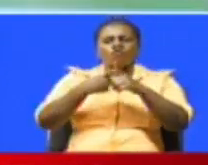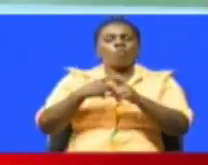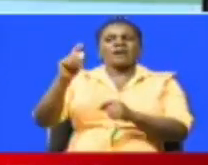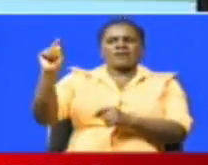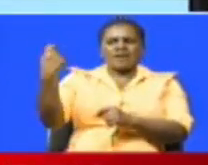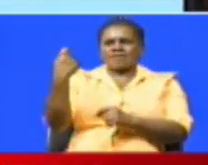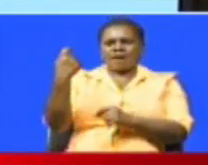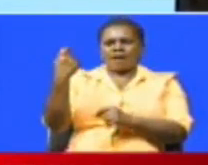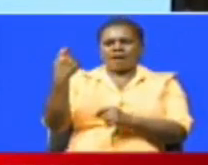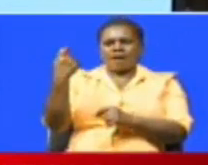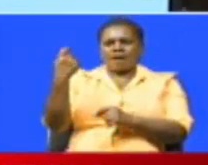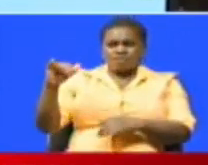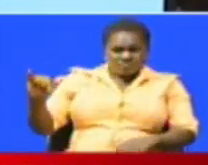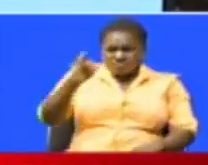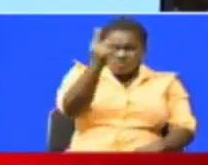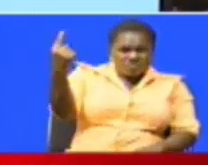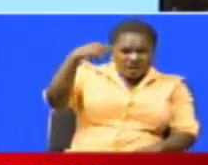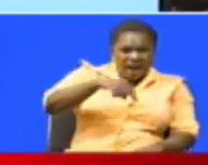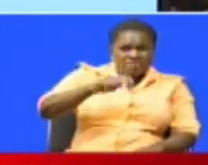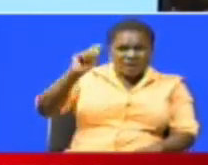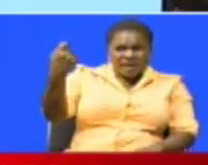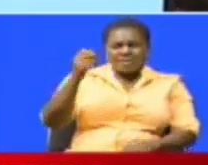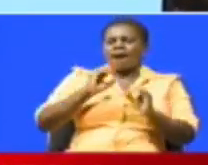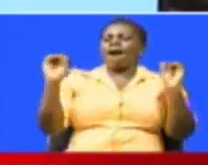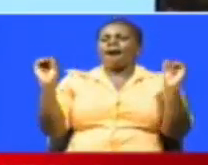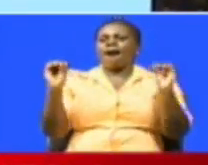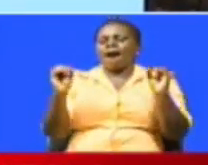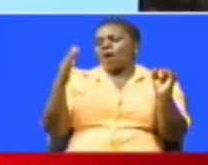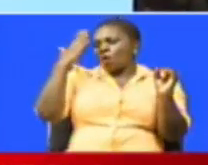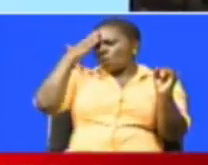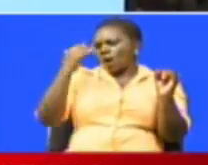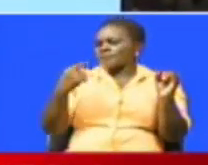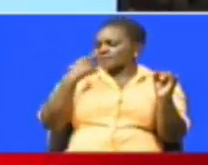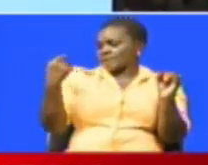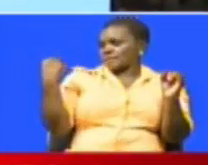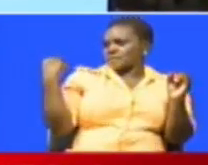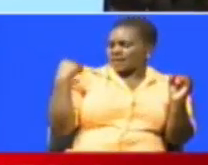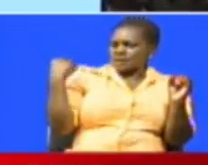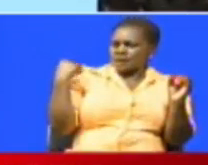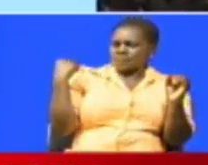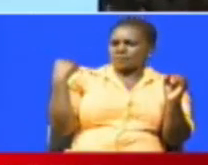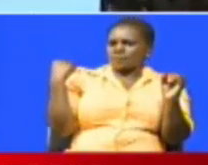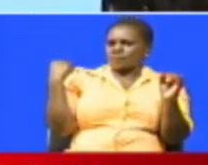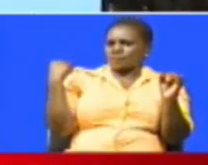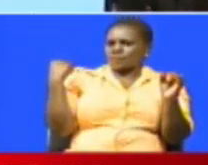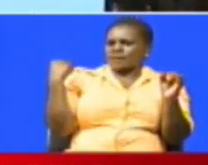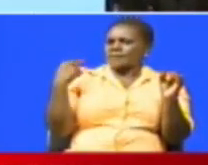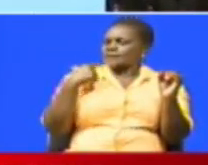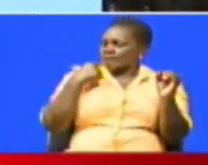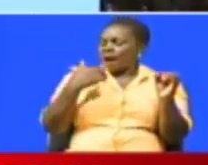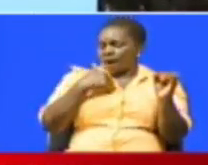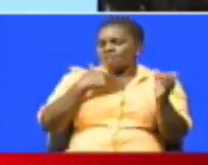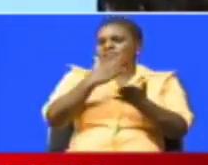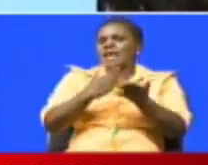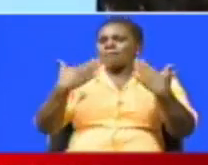from Kenya by any airline to epicenters. And that is why we said yesterday, we expressed that there are